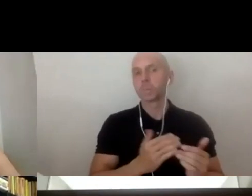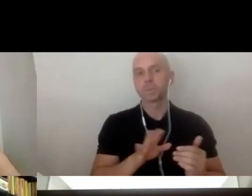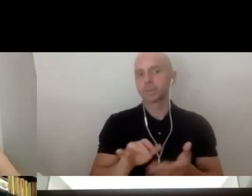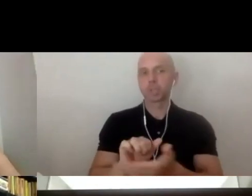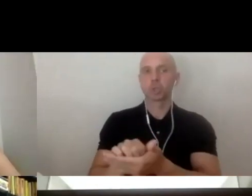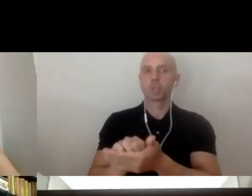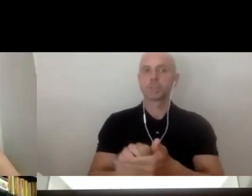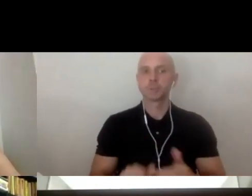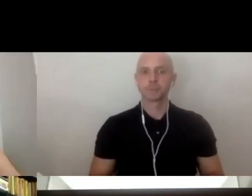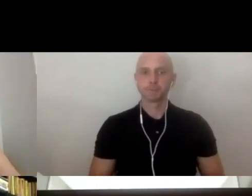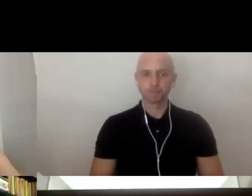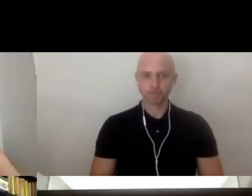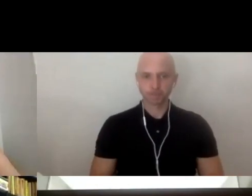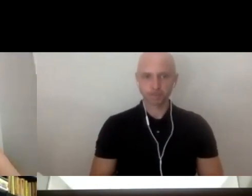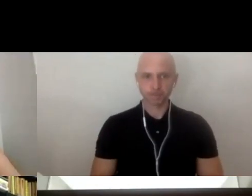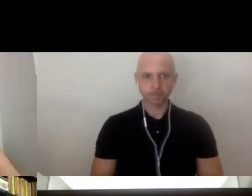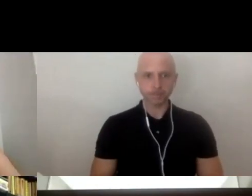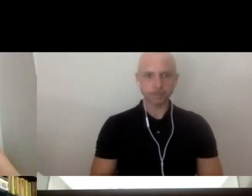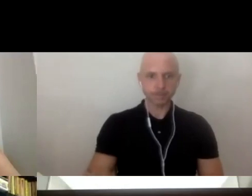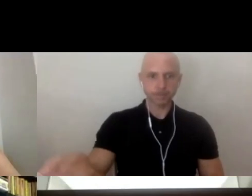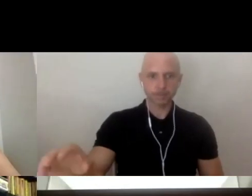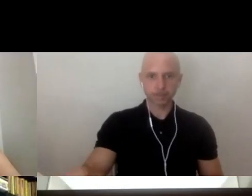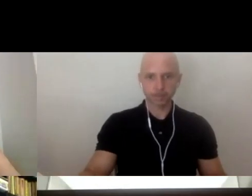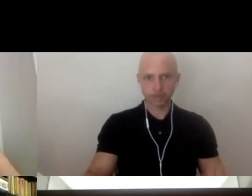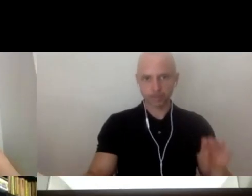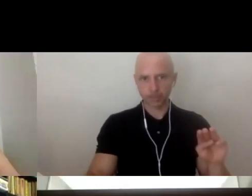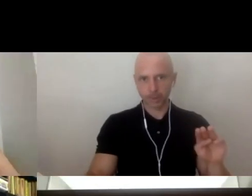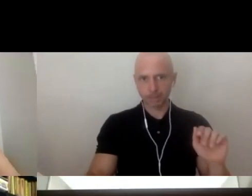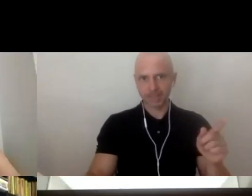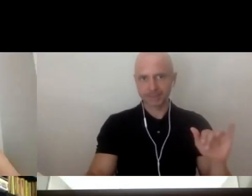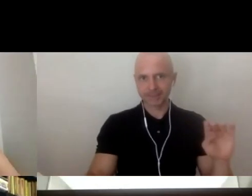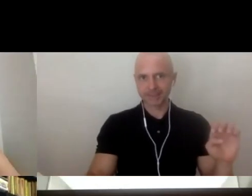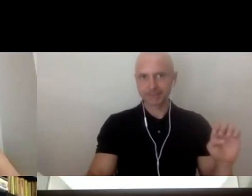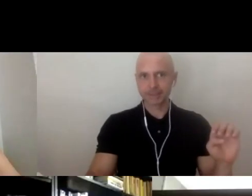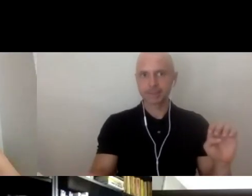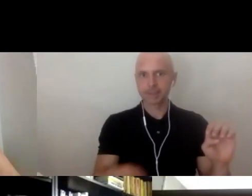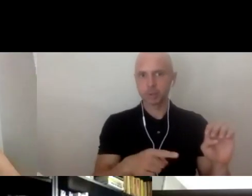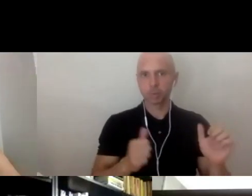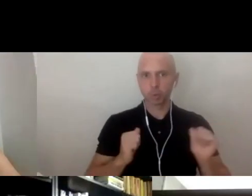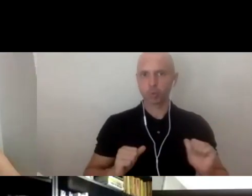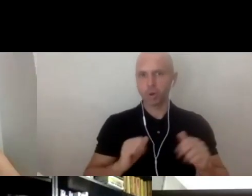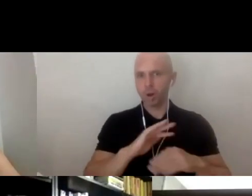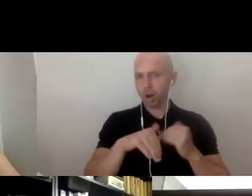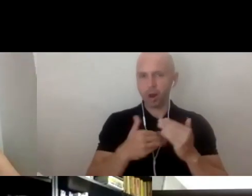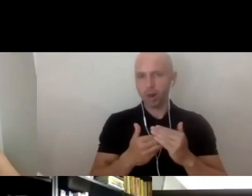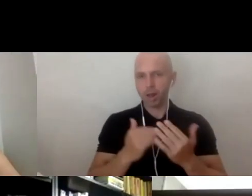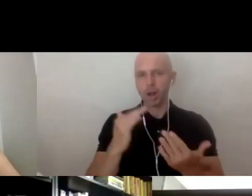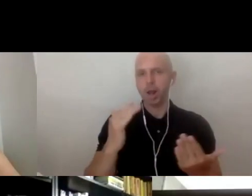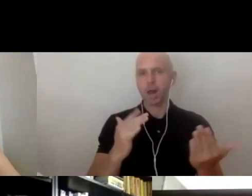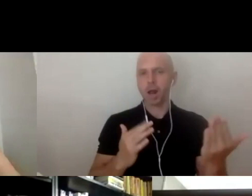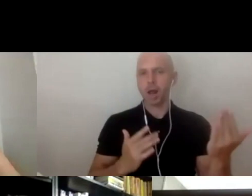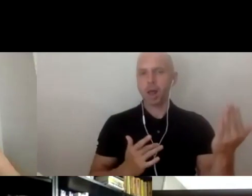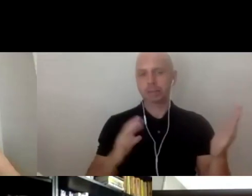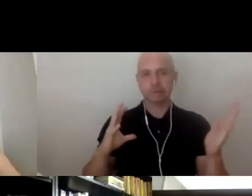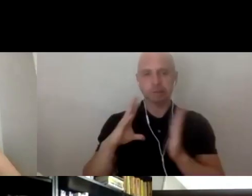work. Thank you. Thank you very much for your question, Alexandra. So we tried to cram an awful lot